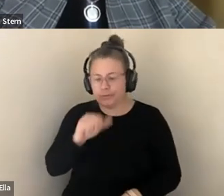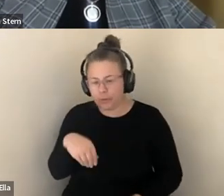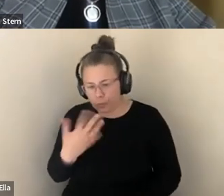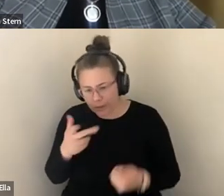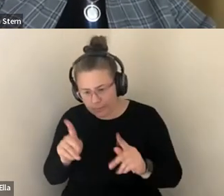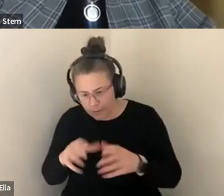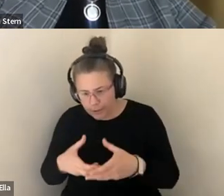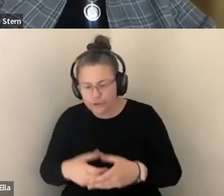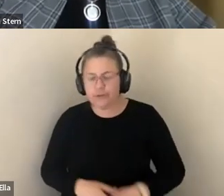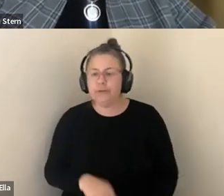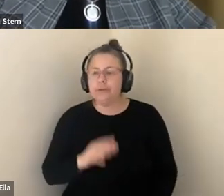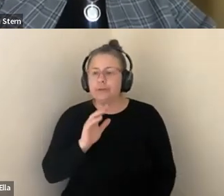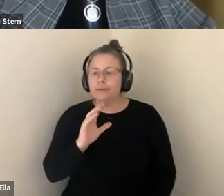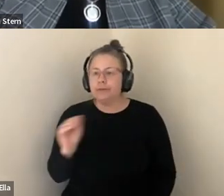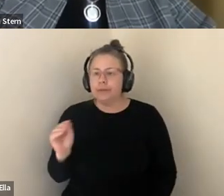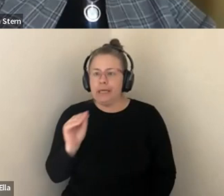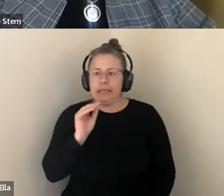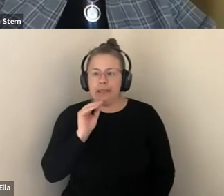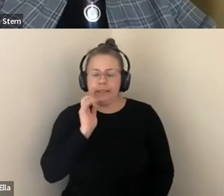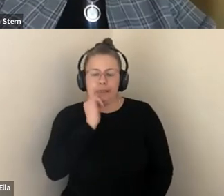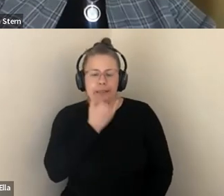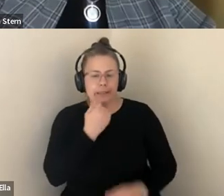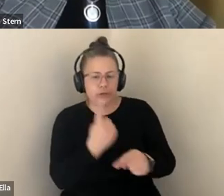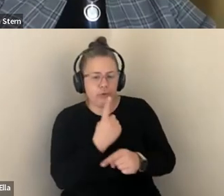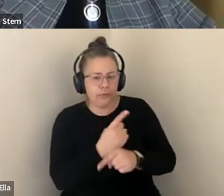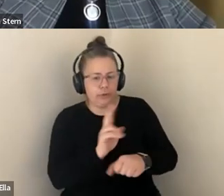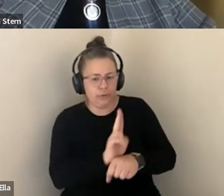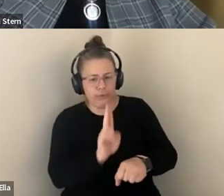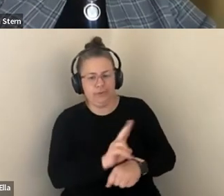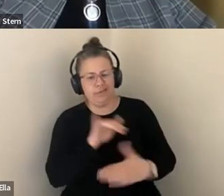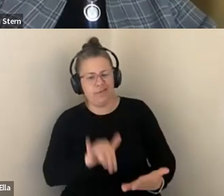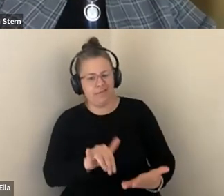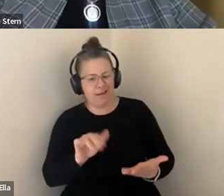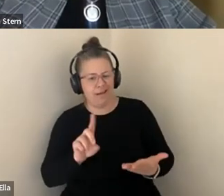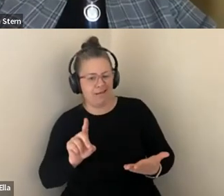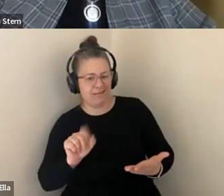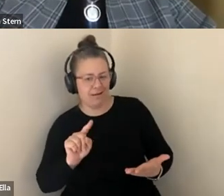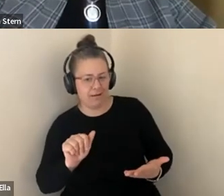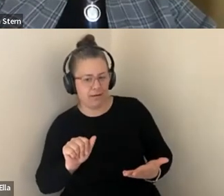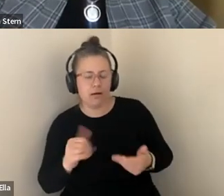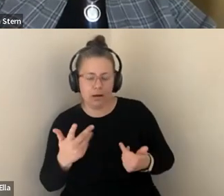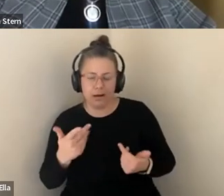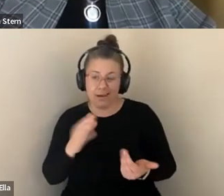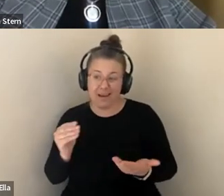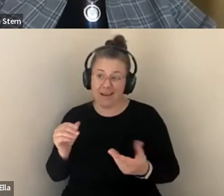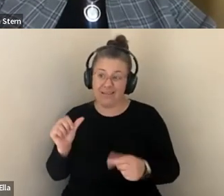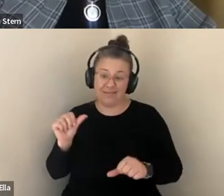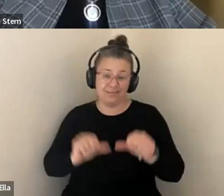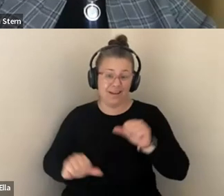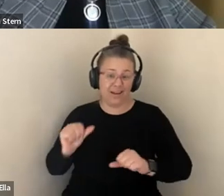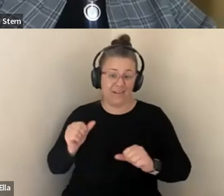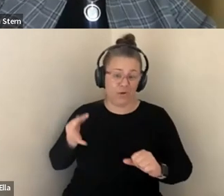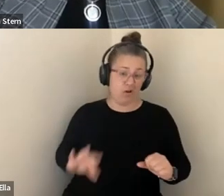of misuses of that data and the sort of profit that is made scientifically and